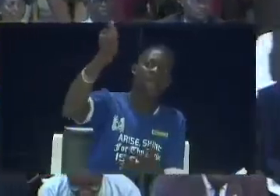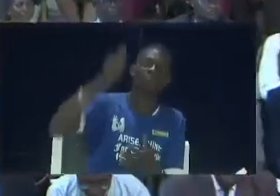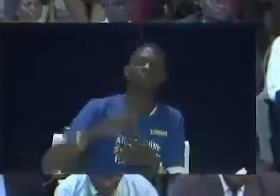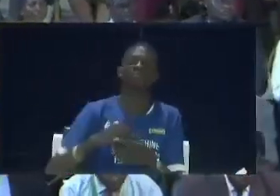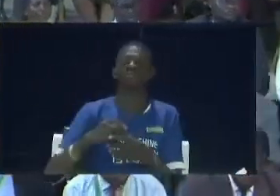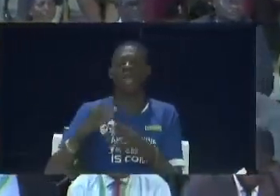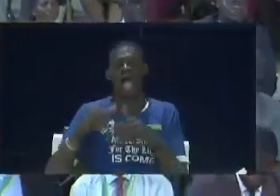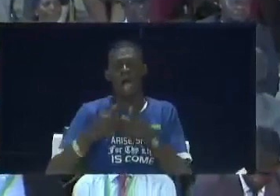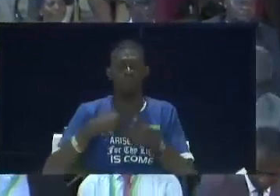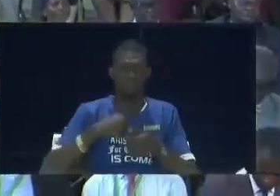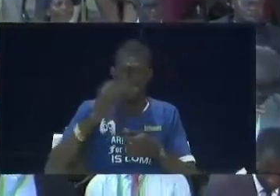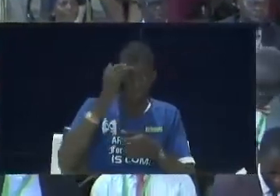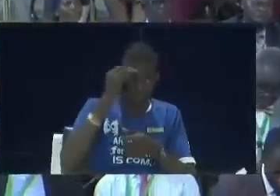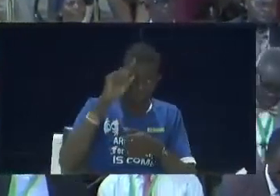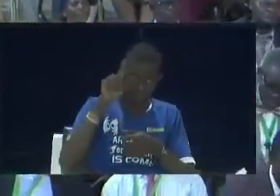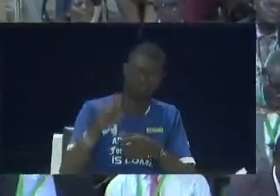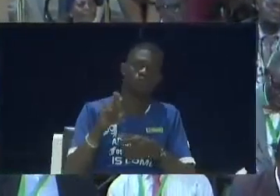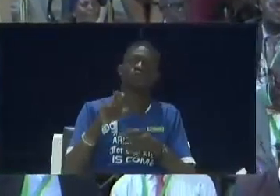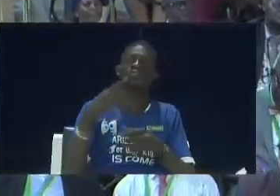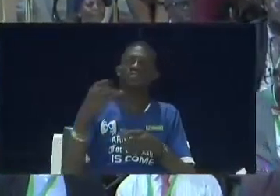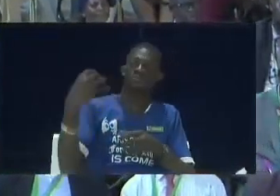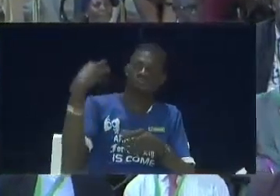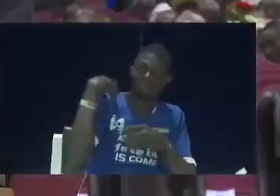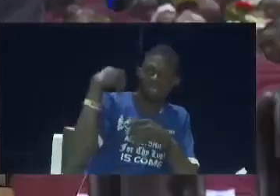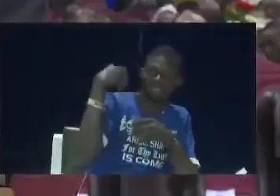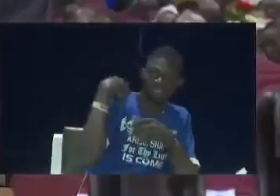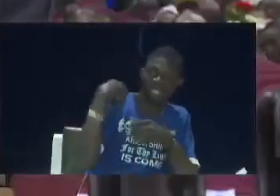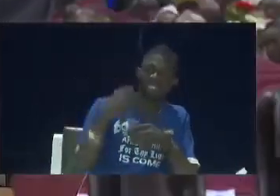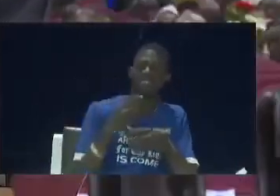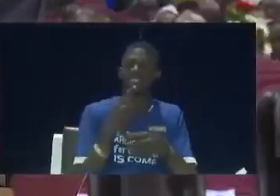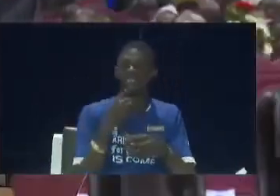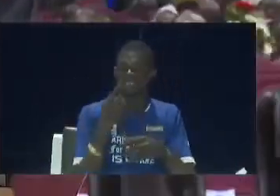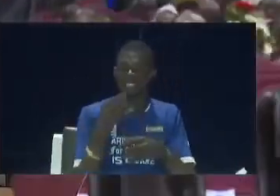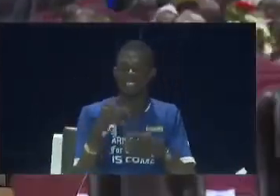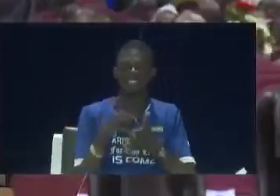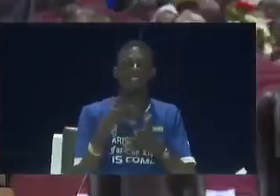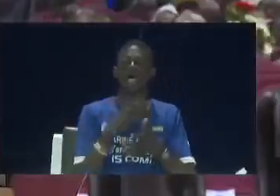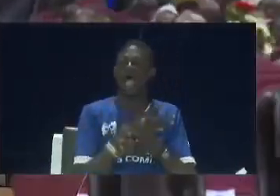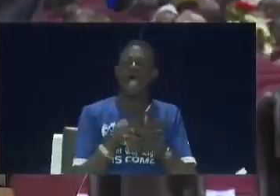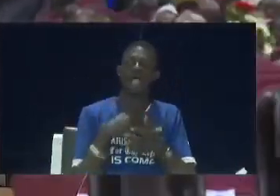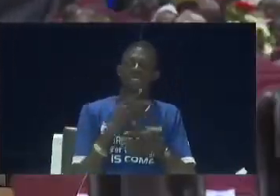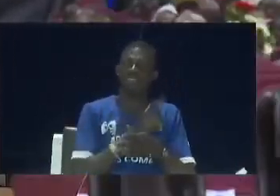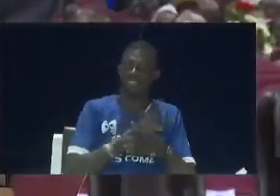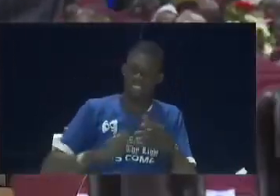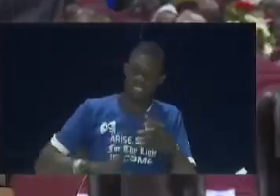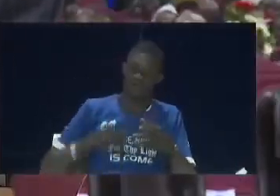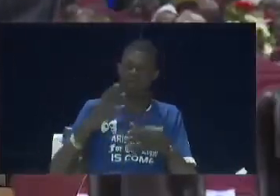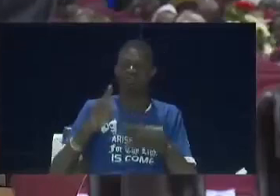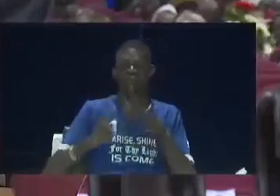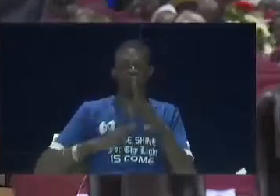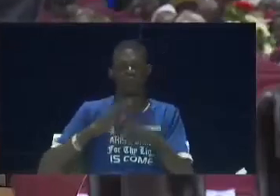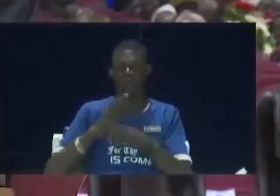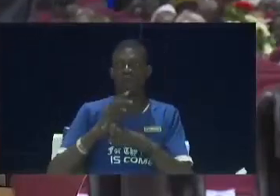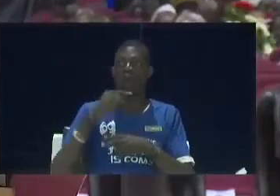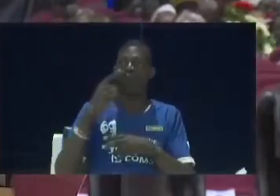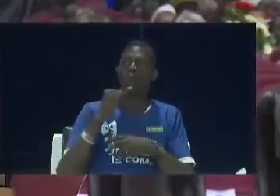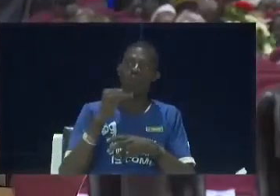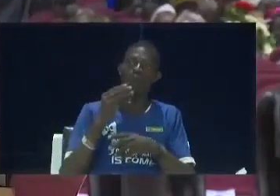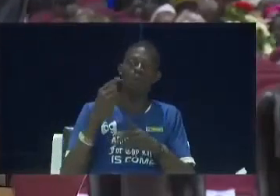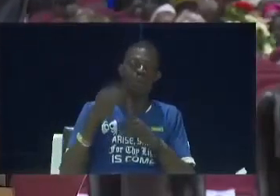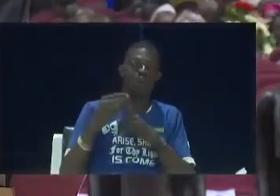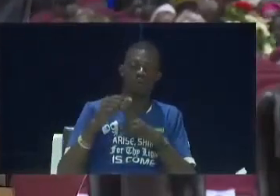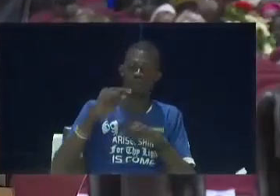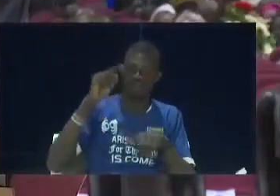How do I know? The master said it. The king of the universe, whose word can